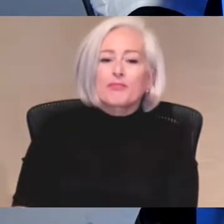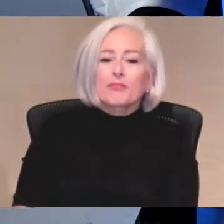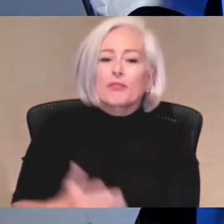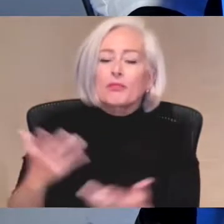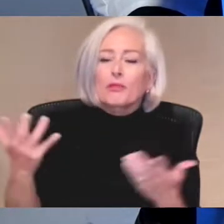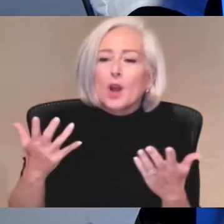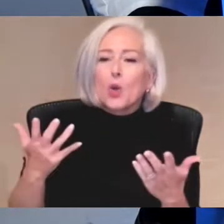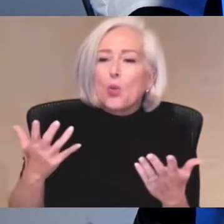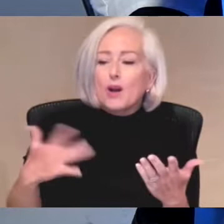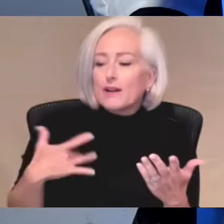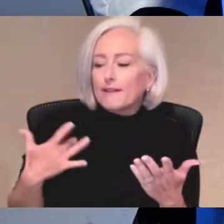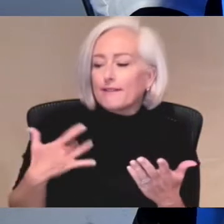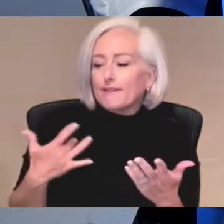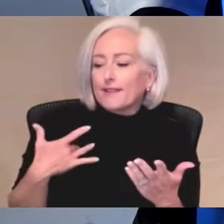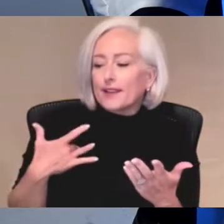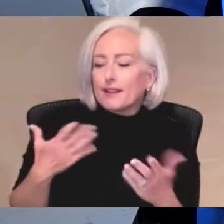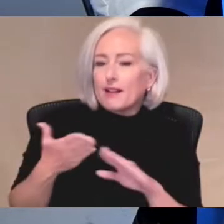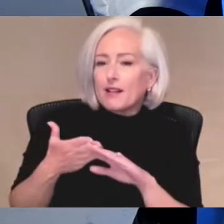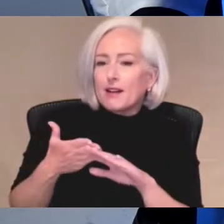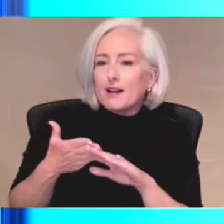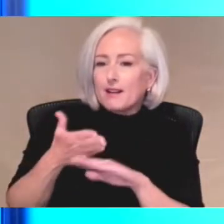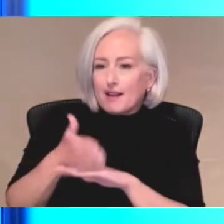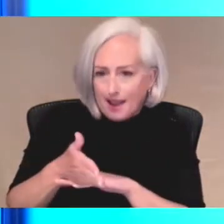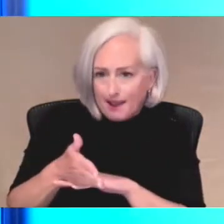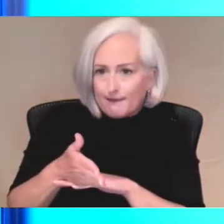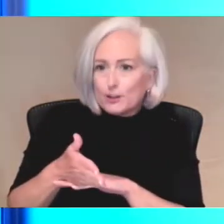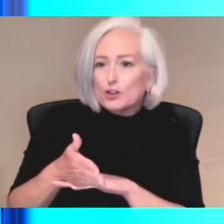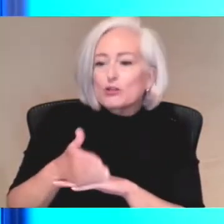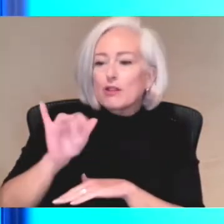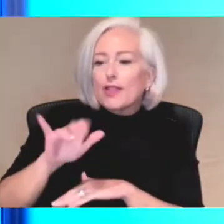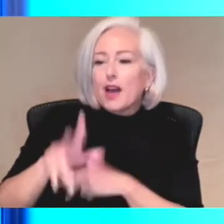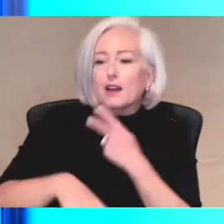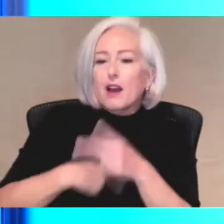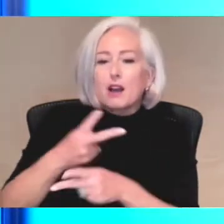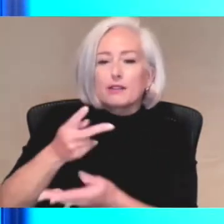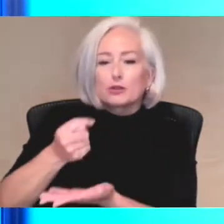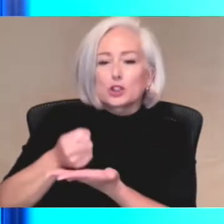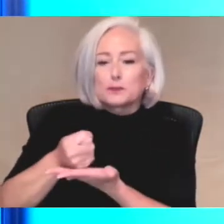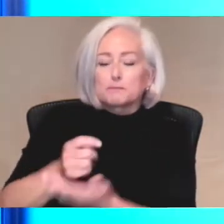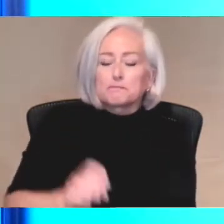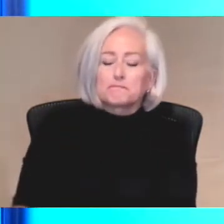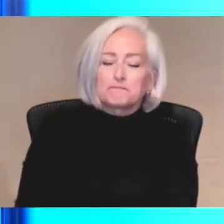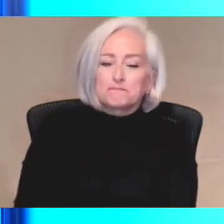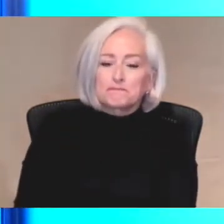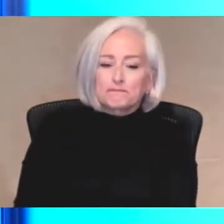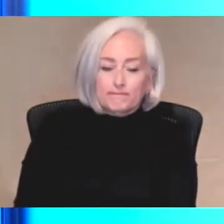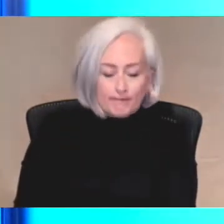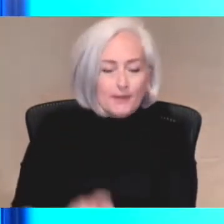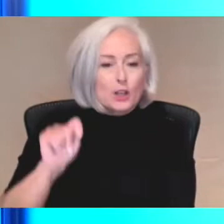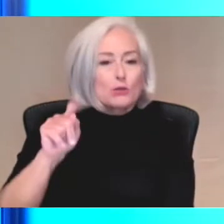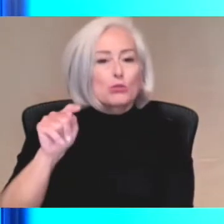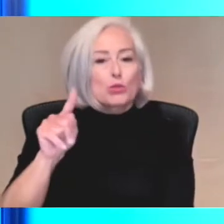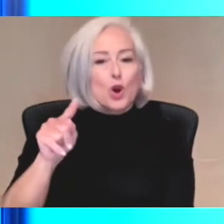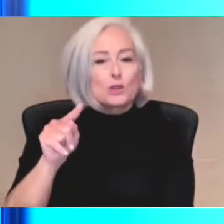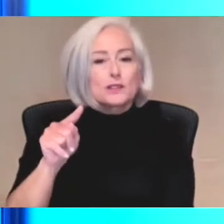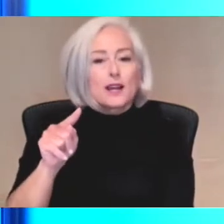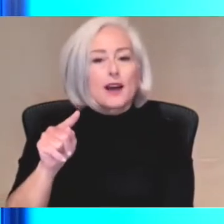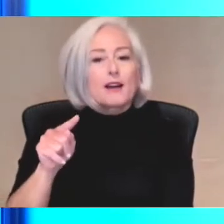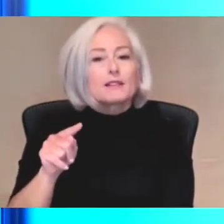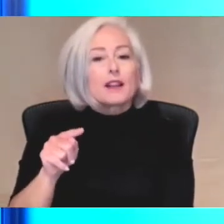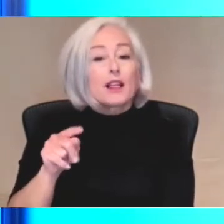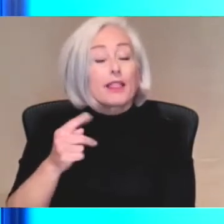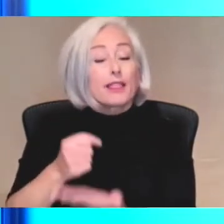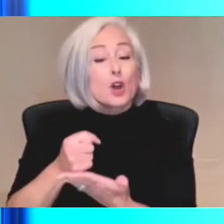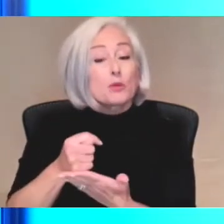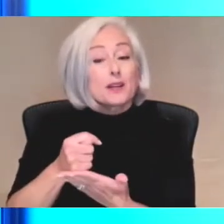like after they have those types of treatments? Sure. So, proton therapy is an outpatient treatment, so there generally